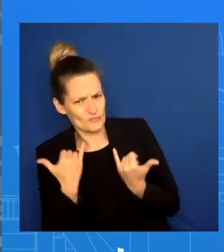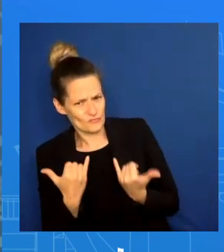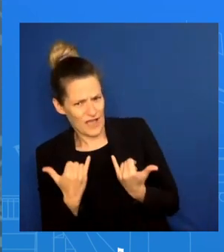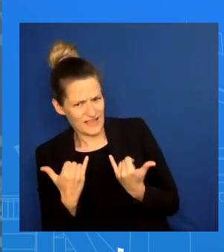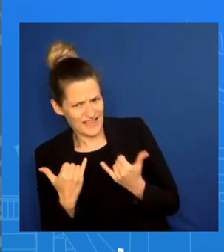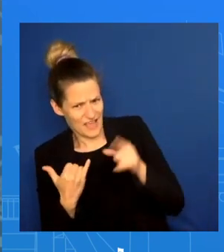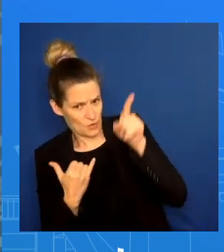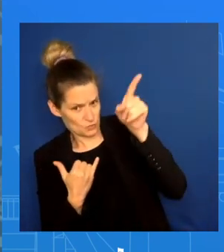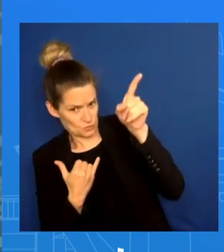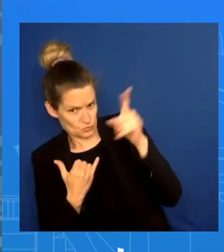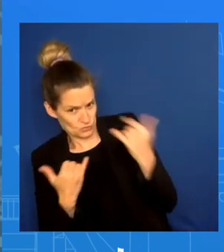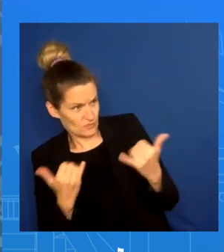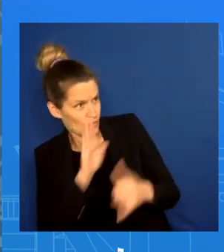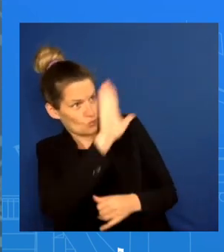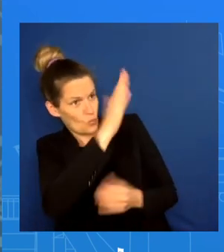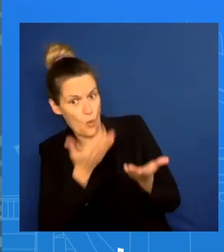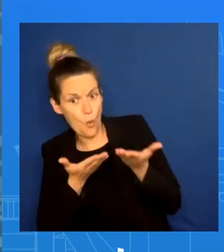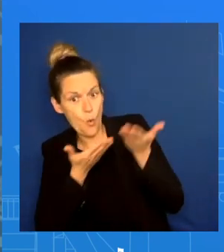This is delicate work